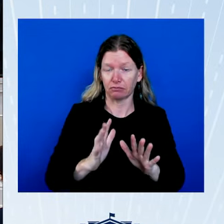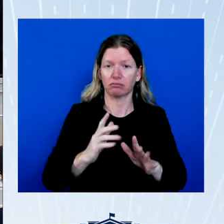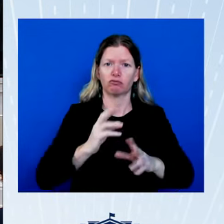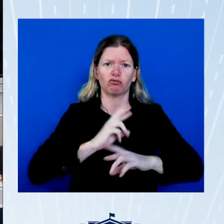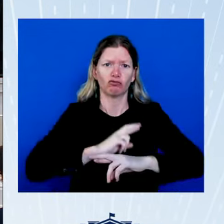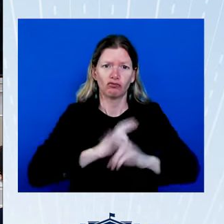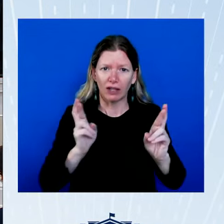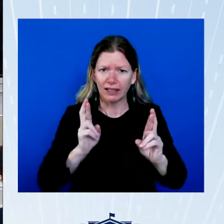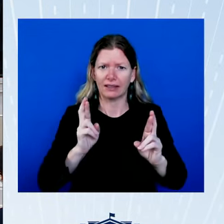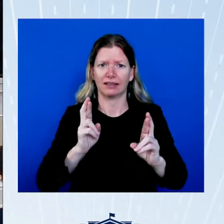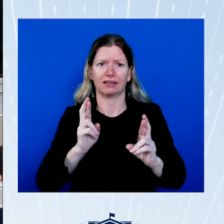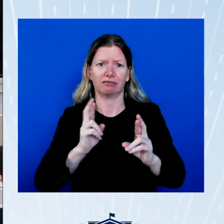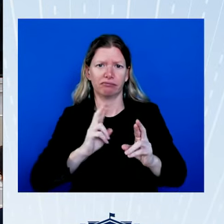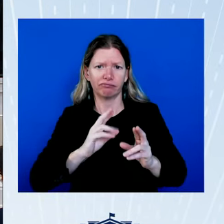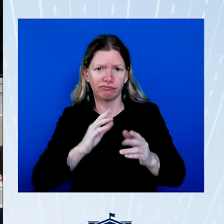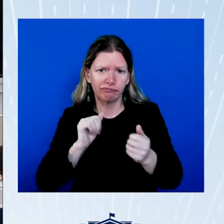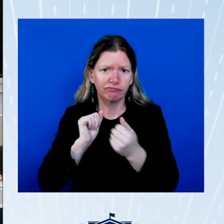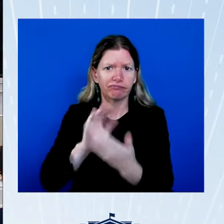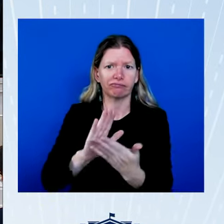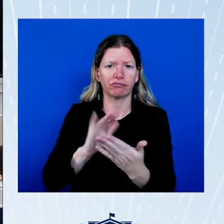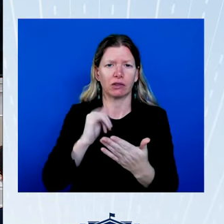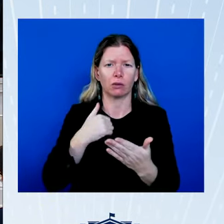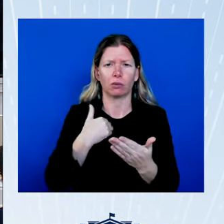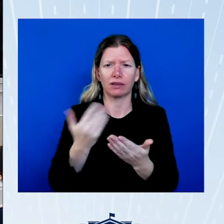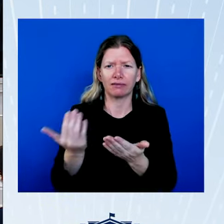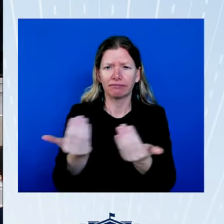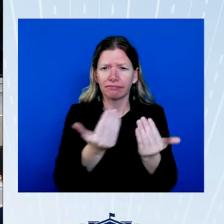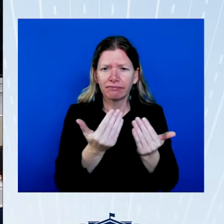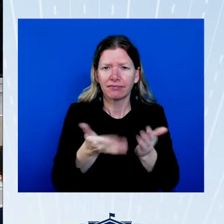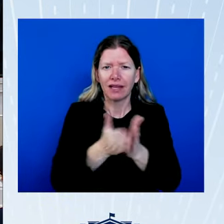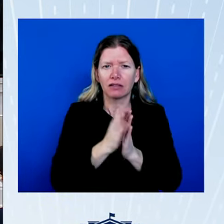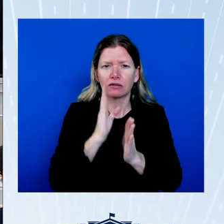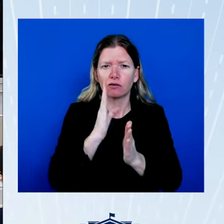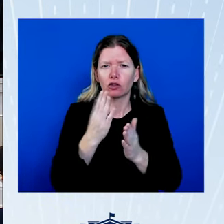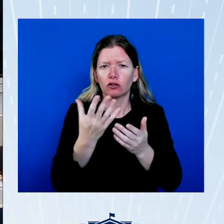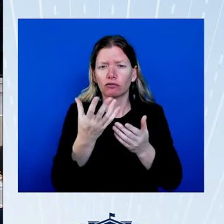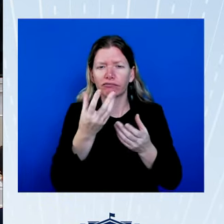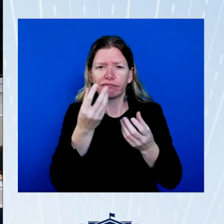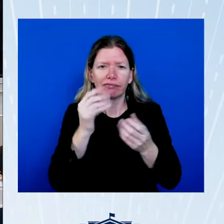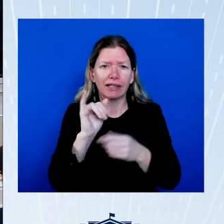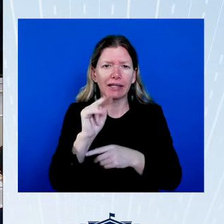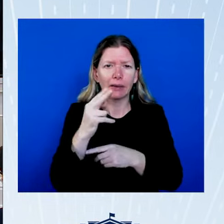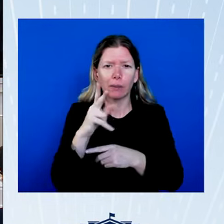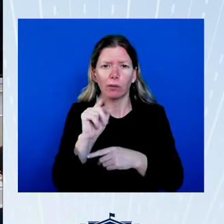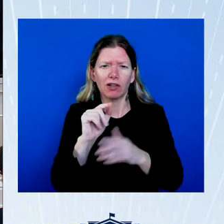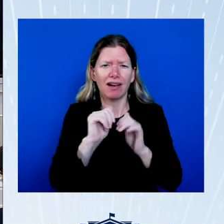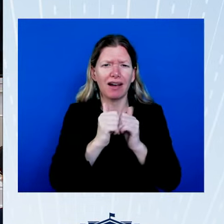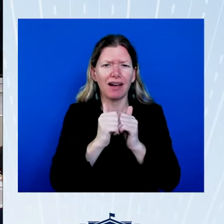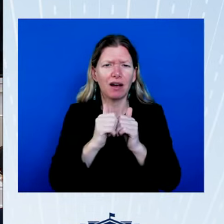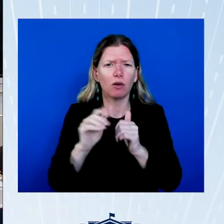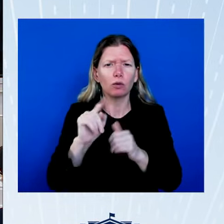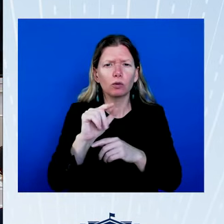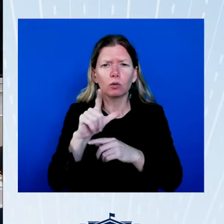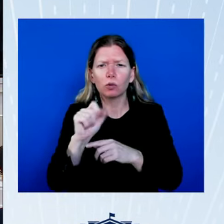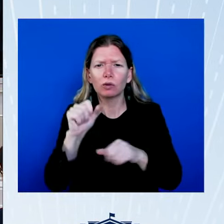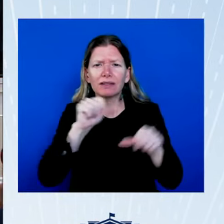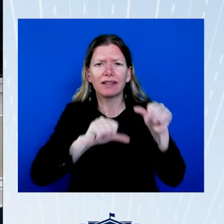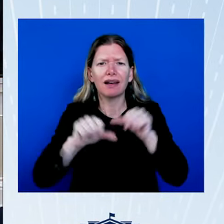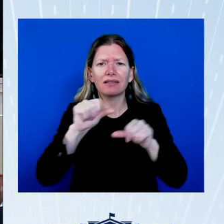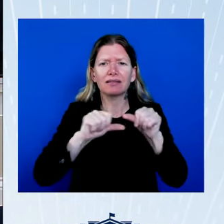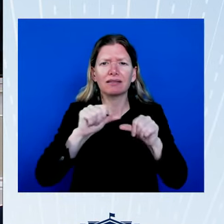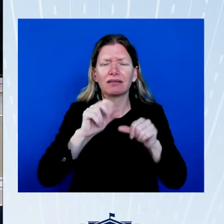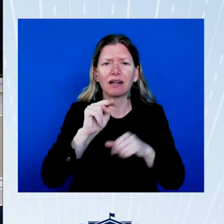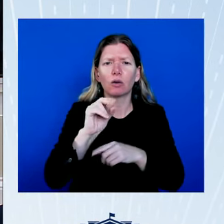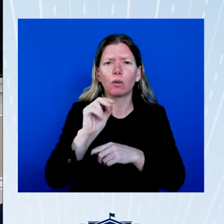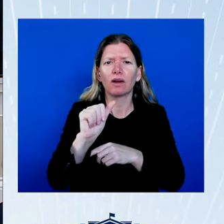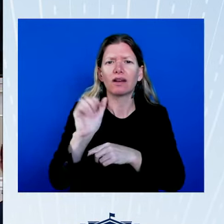tools, science, information, data can better support and serve users of all disciplines and backgrounds. We've got